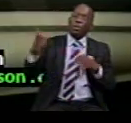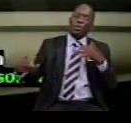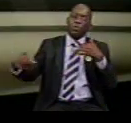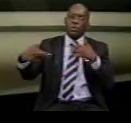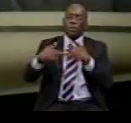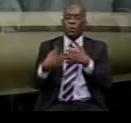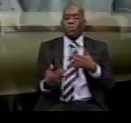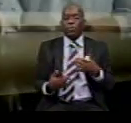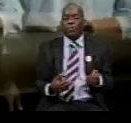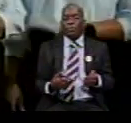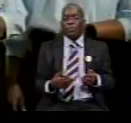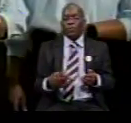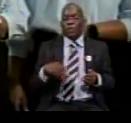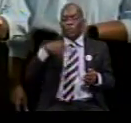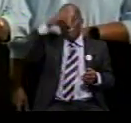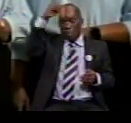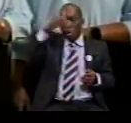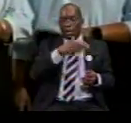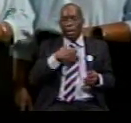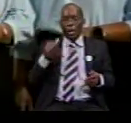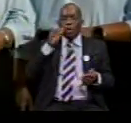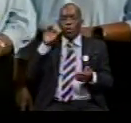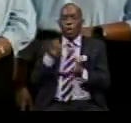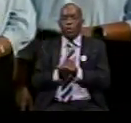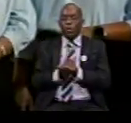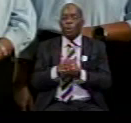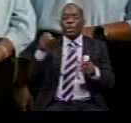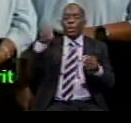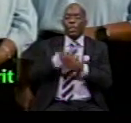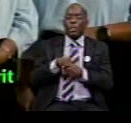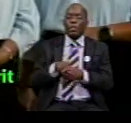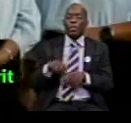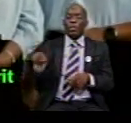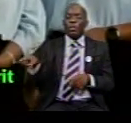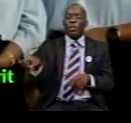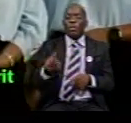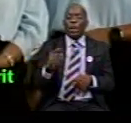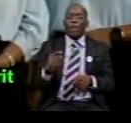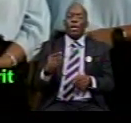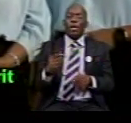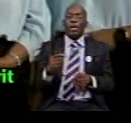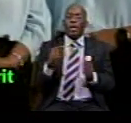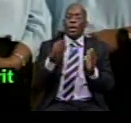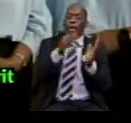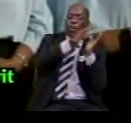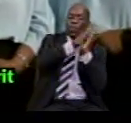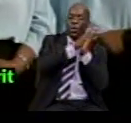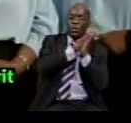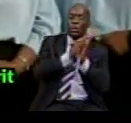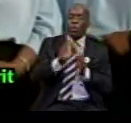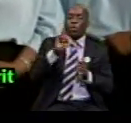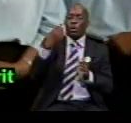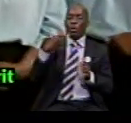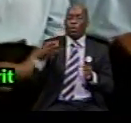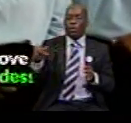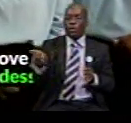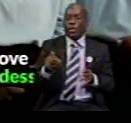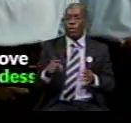return. Man and wife in their bed, one of them by the Spirit